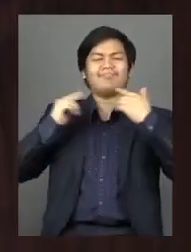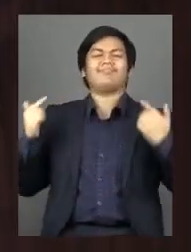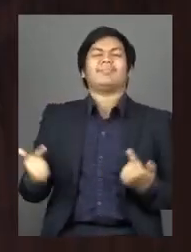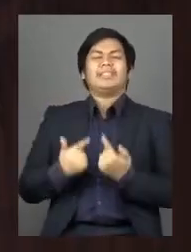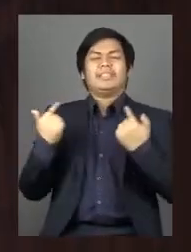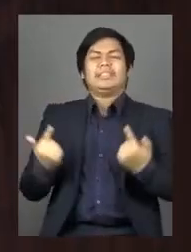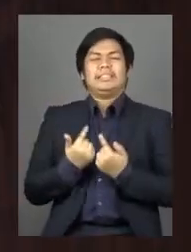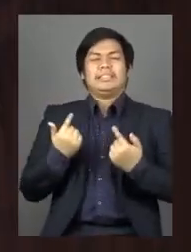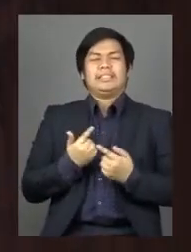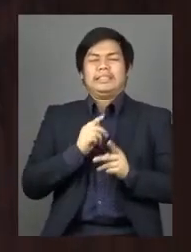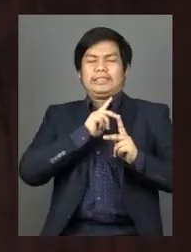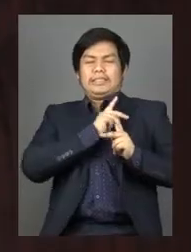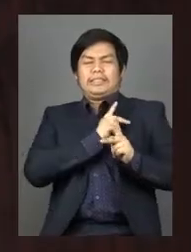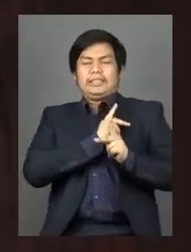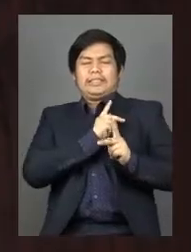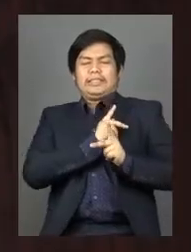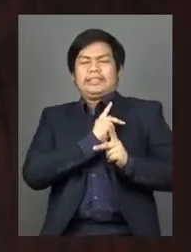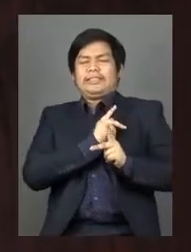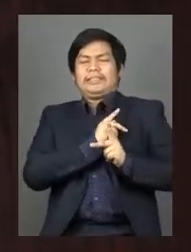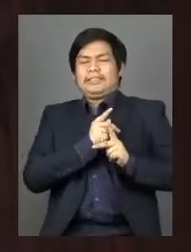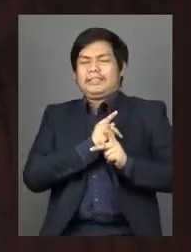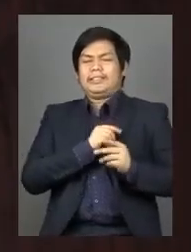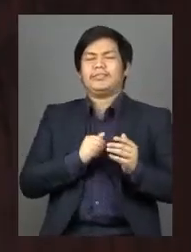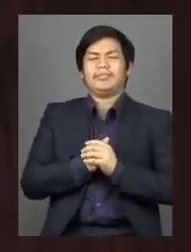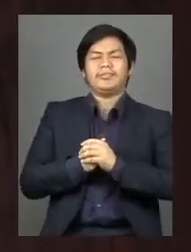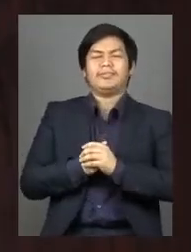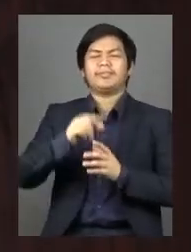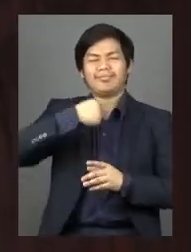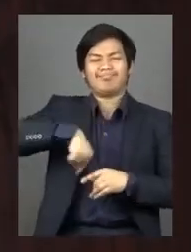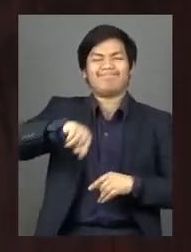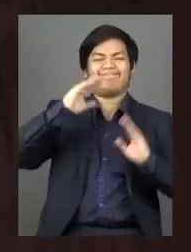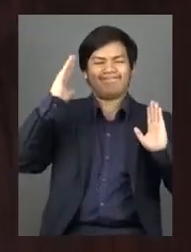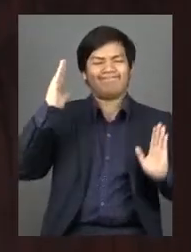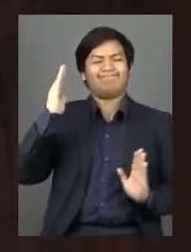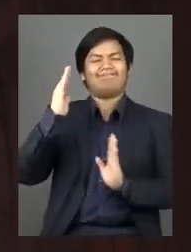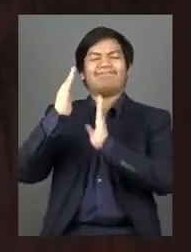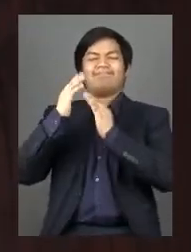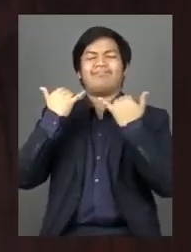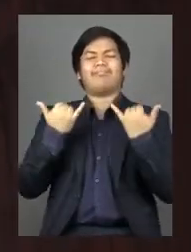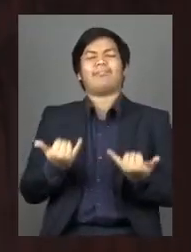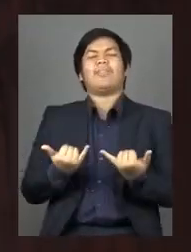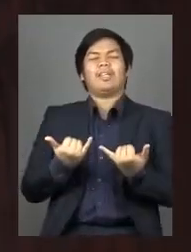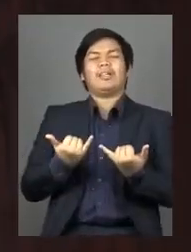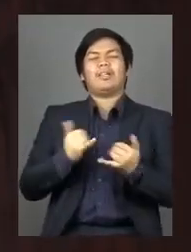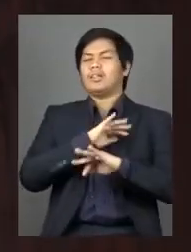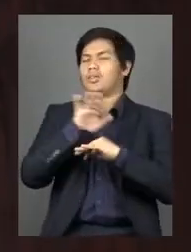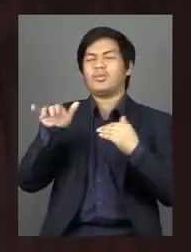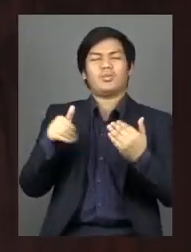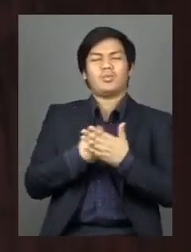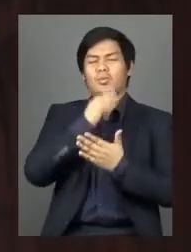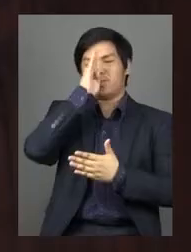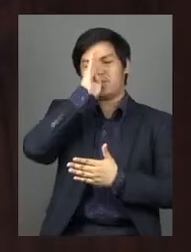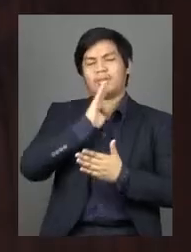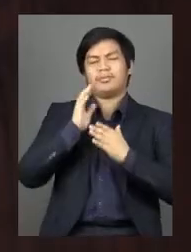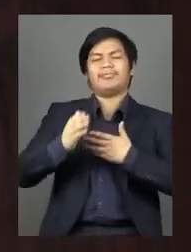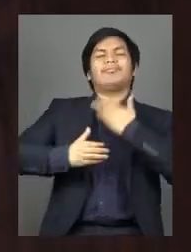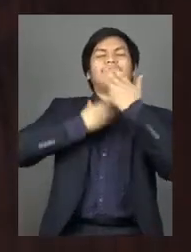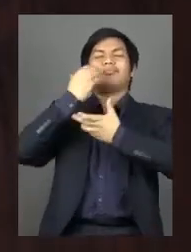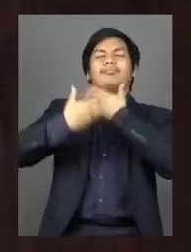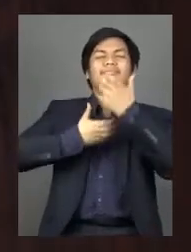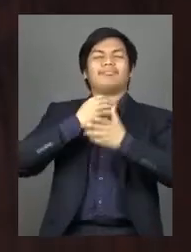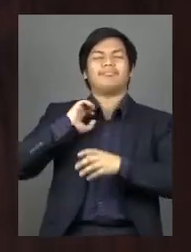so easily entangle us, and that is why we come. In all brokenness, we confess our sins to